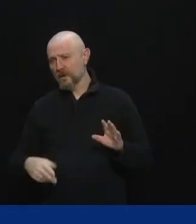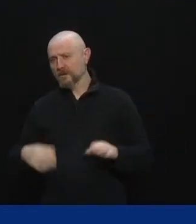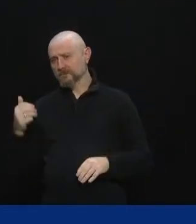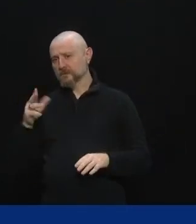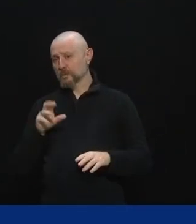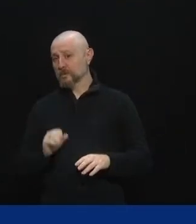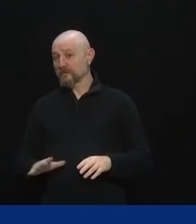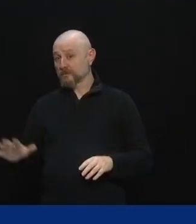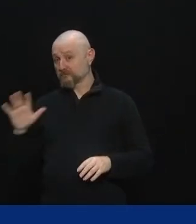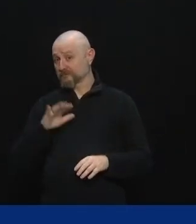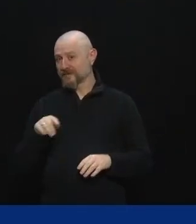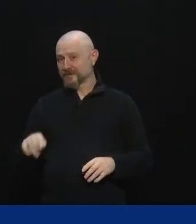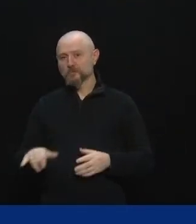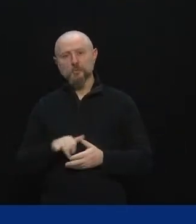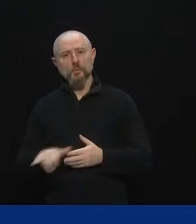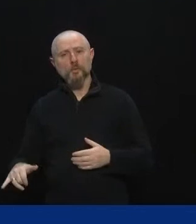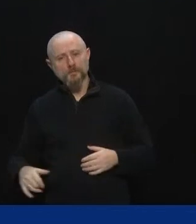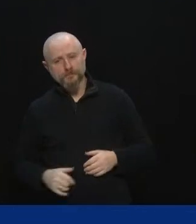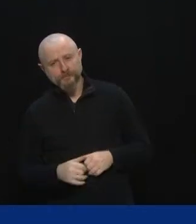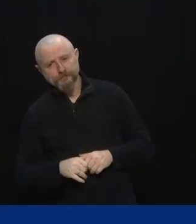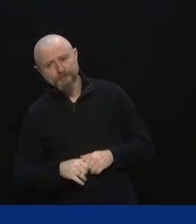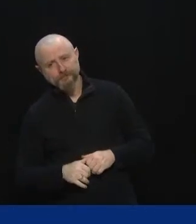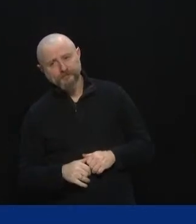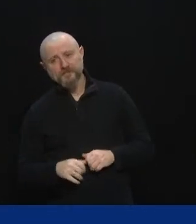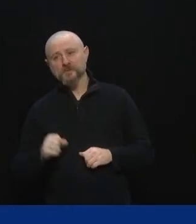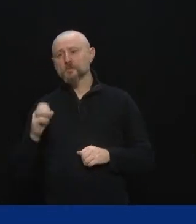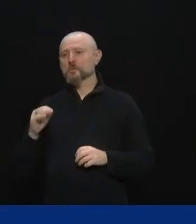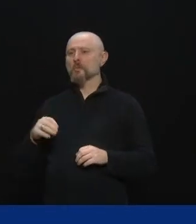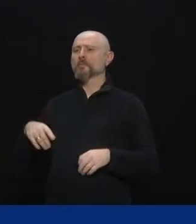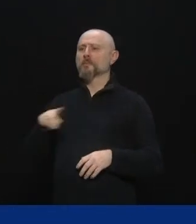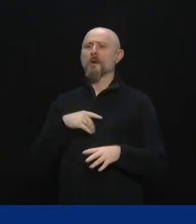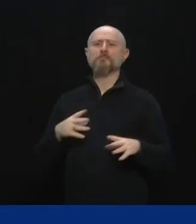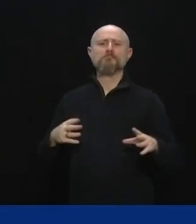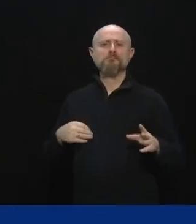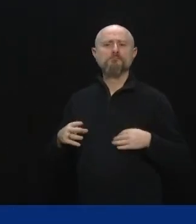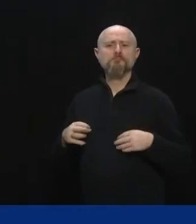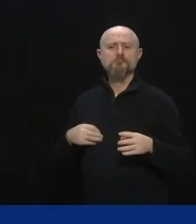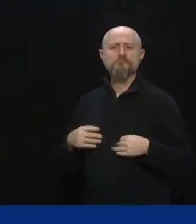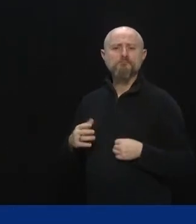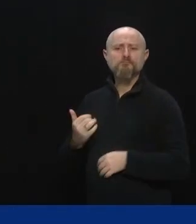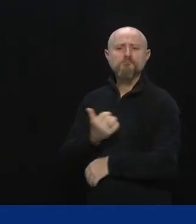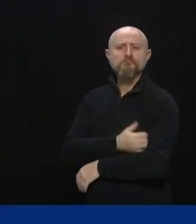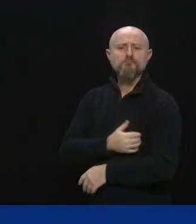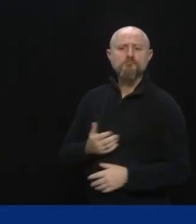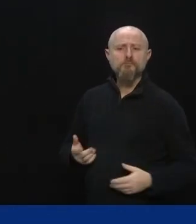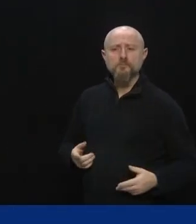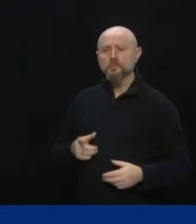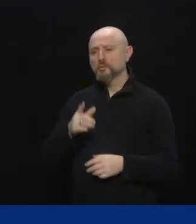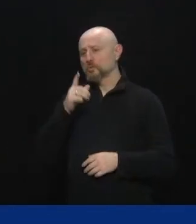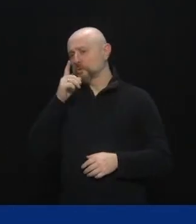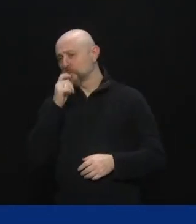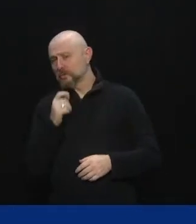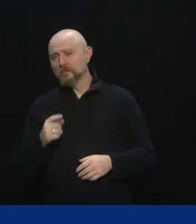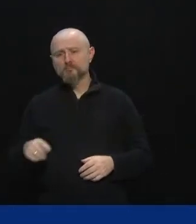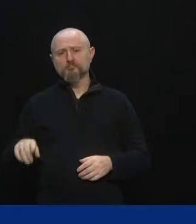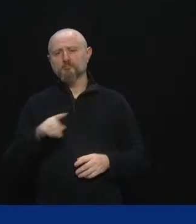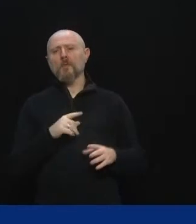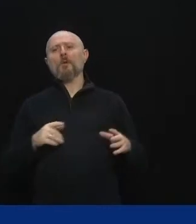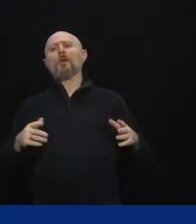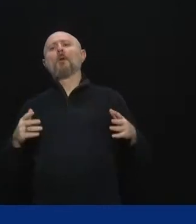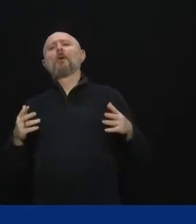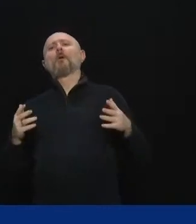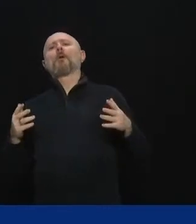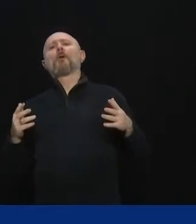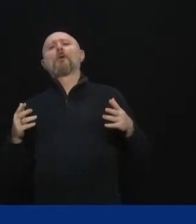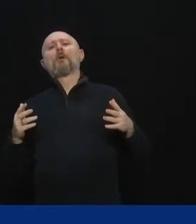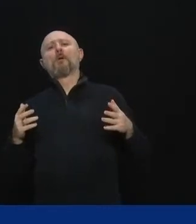it's, to them, they overcame the hurdle. Some wanted to do it immediately, but those who had overcome a hurdle, I believe that they'll just view this as, I did it